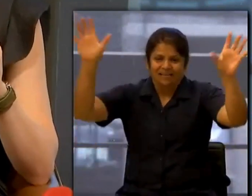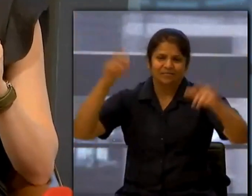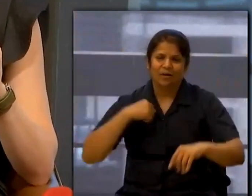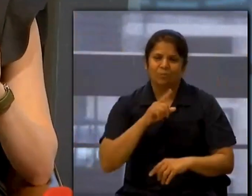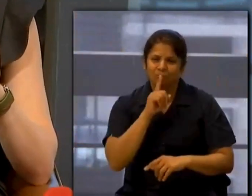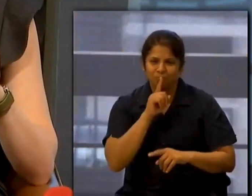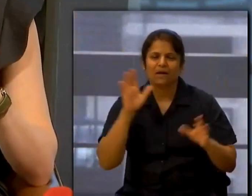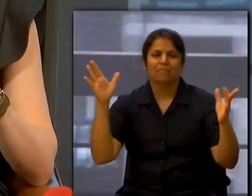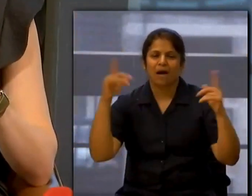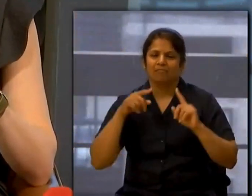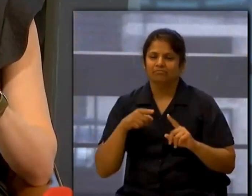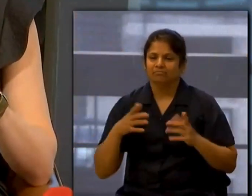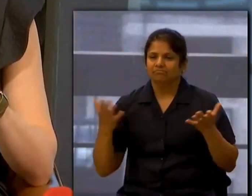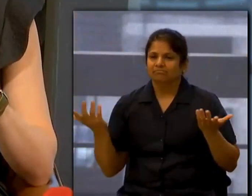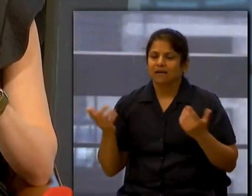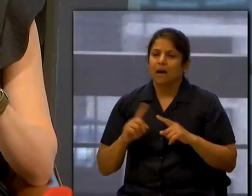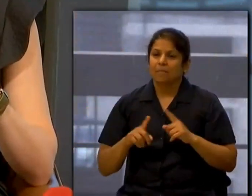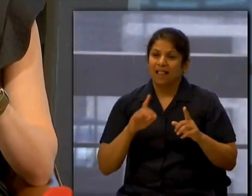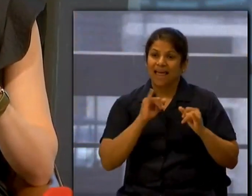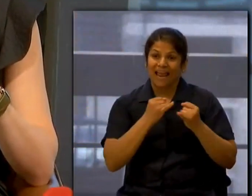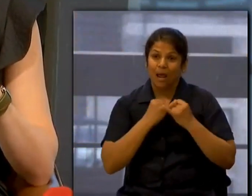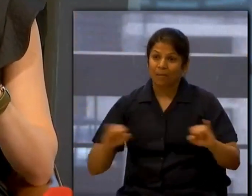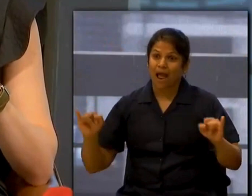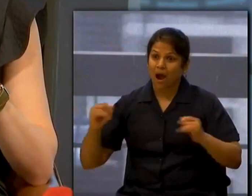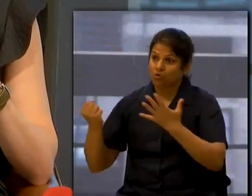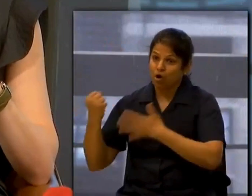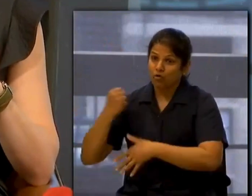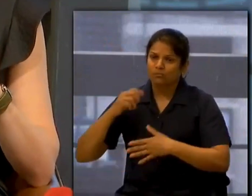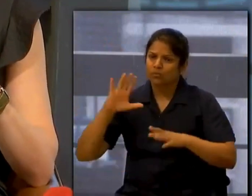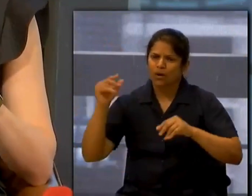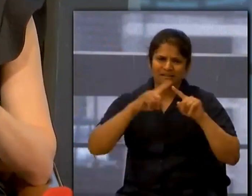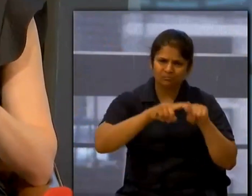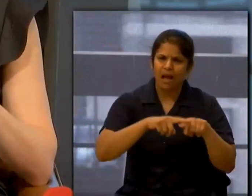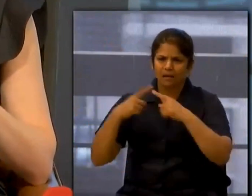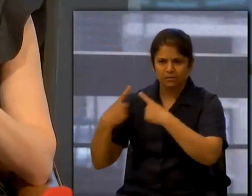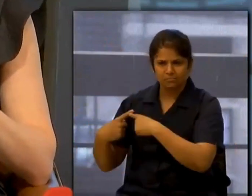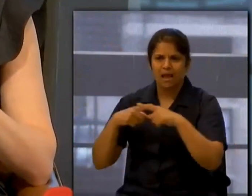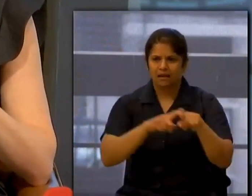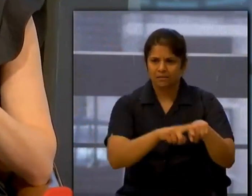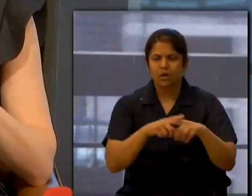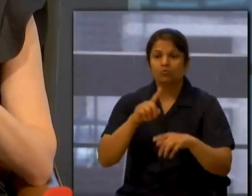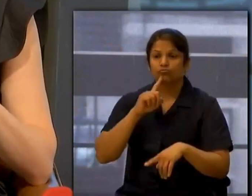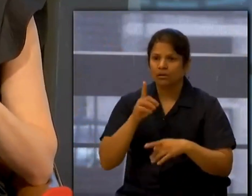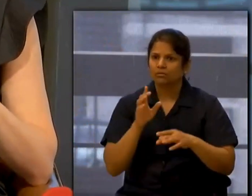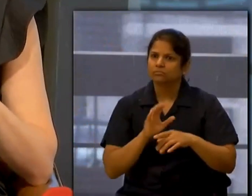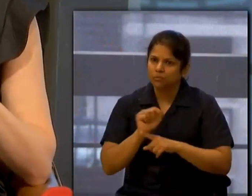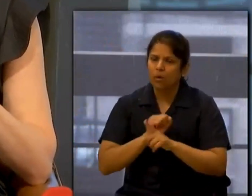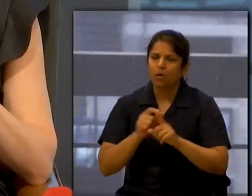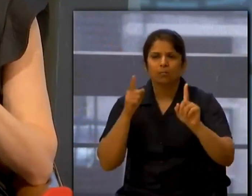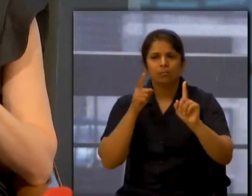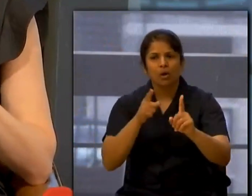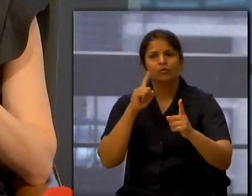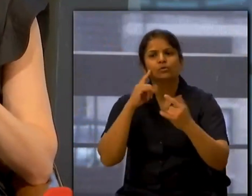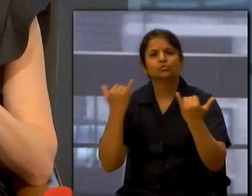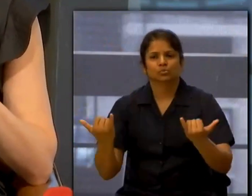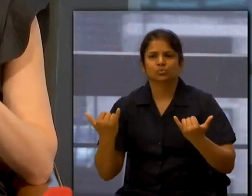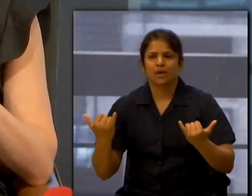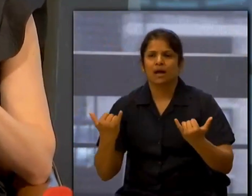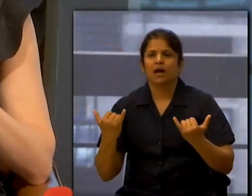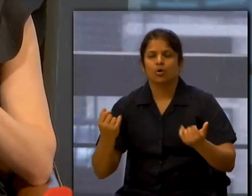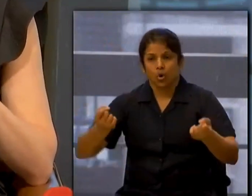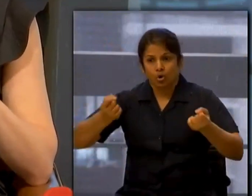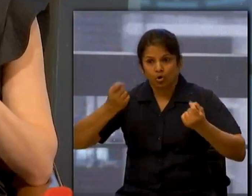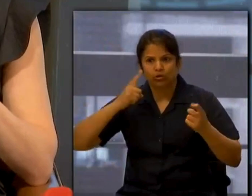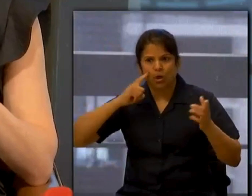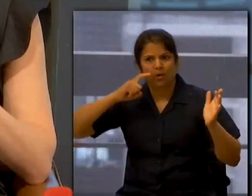like that was the line of the day. And helping us all to understand that, like, actually, yes, we are different, but we need each